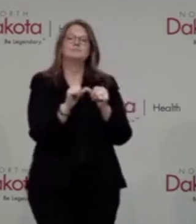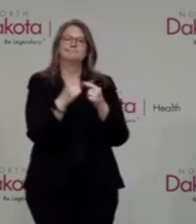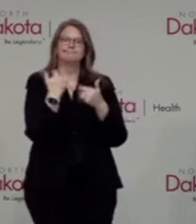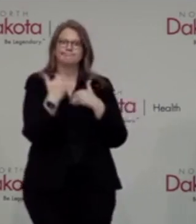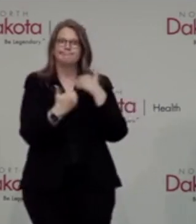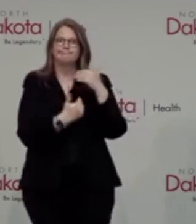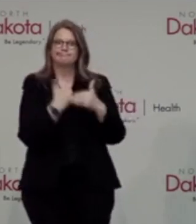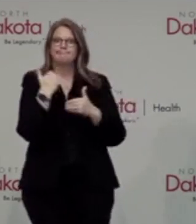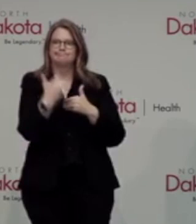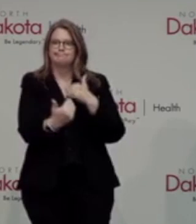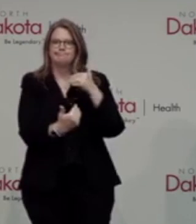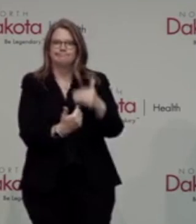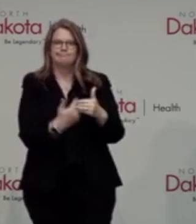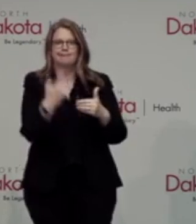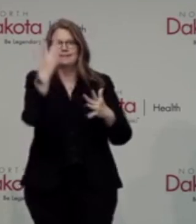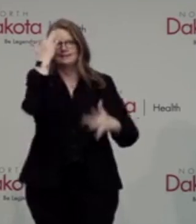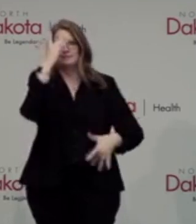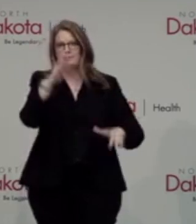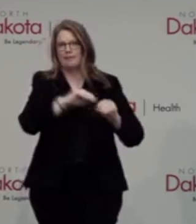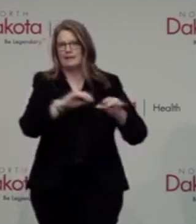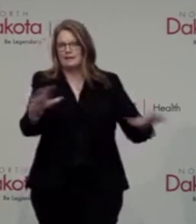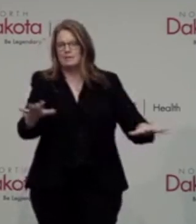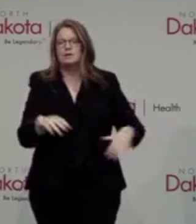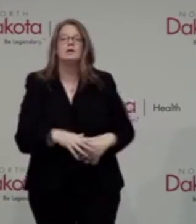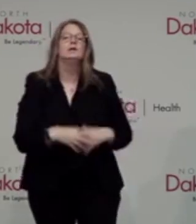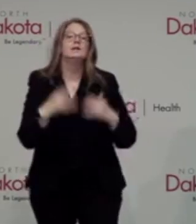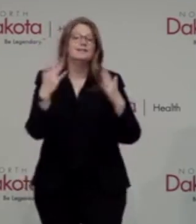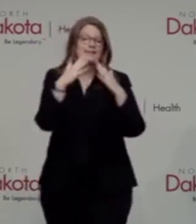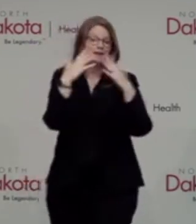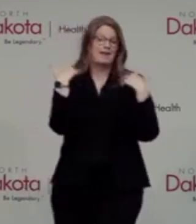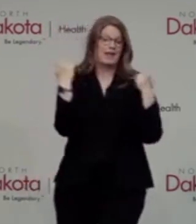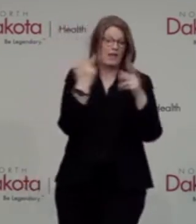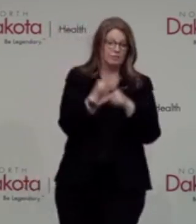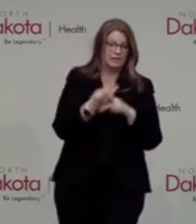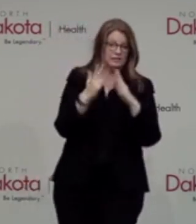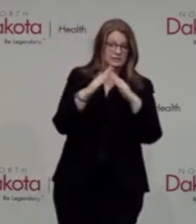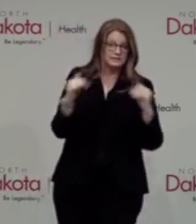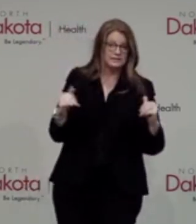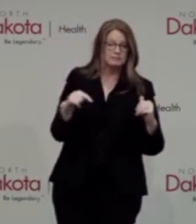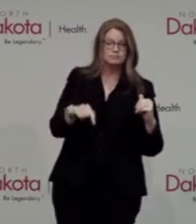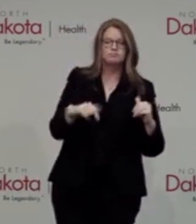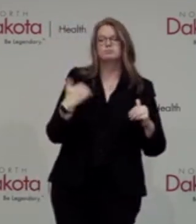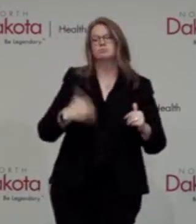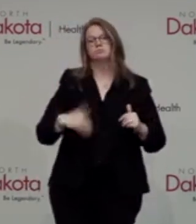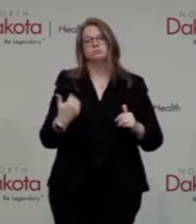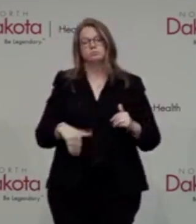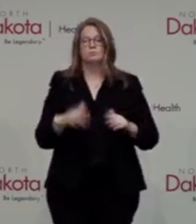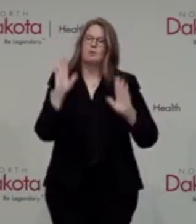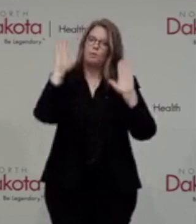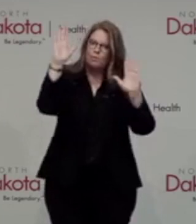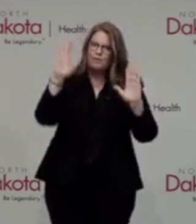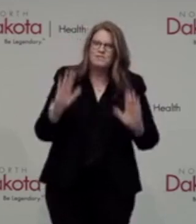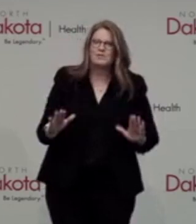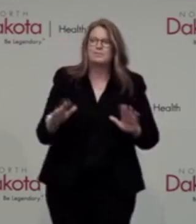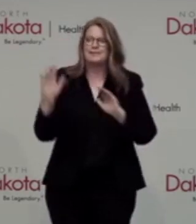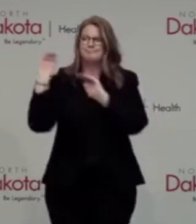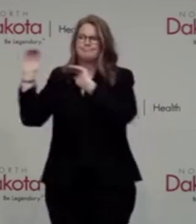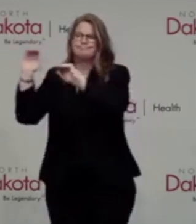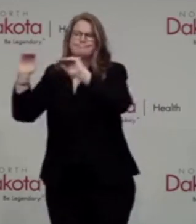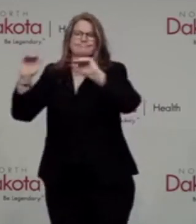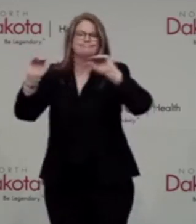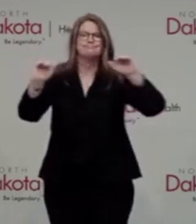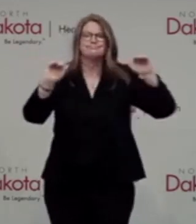this pandemic. Our healthcare systems in North Dakota have been doing a great job of getting the word out about this latest surge driven by